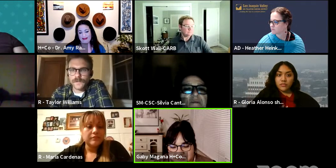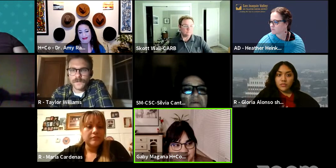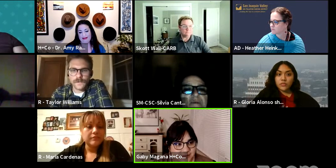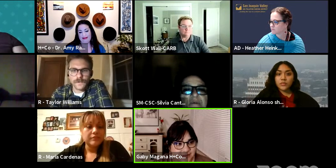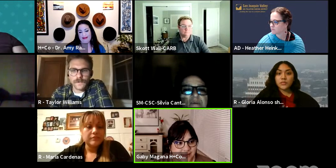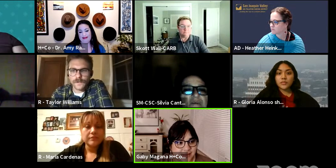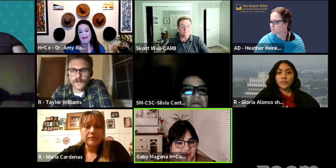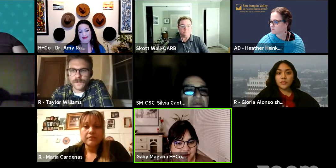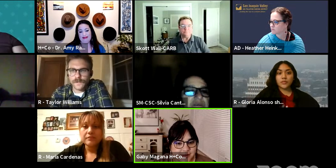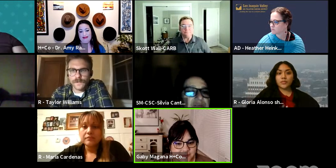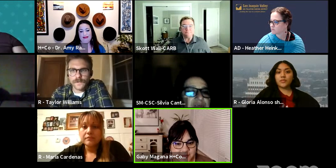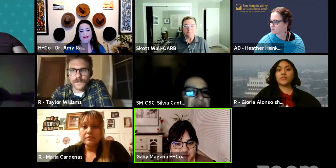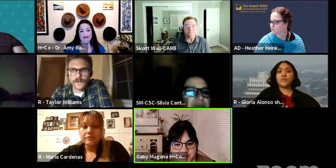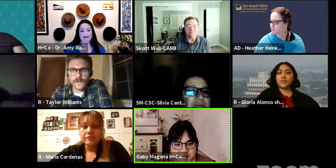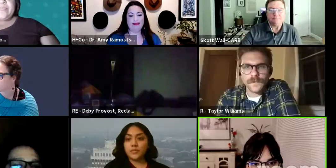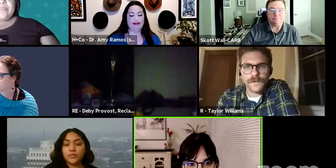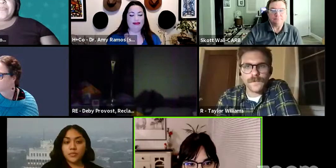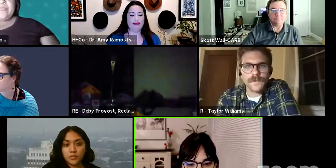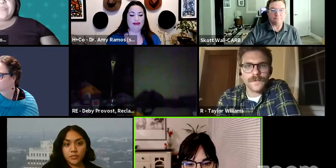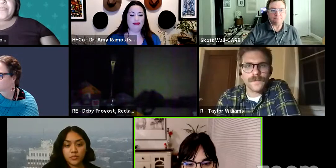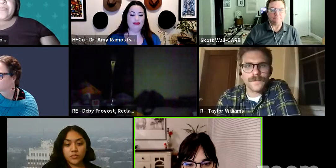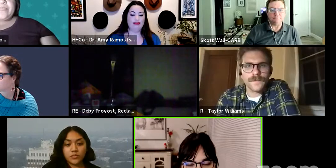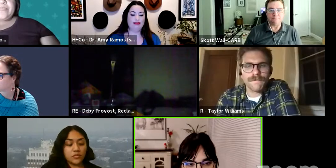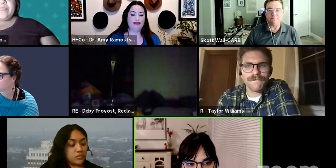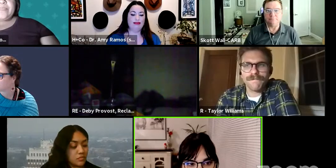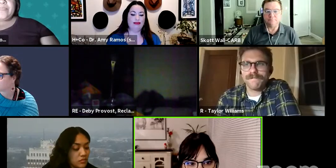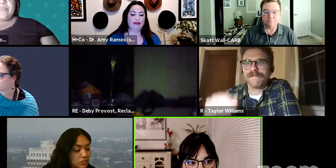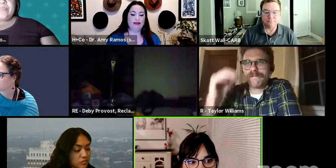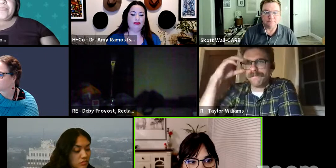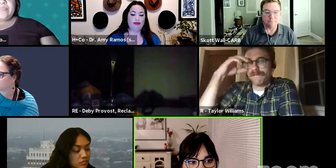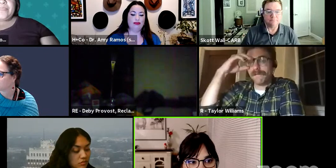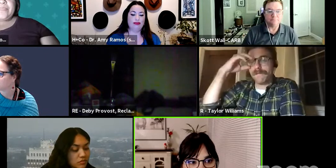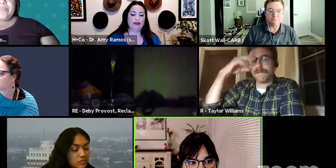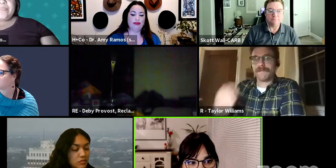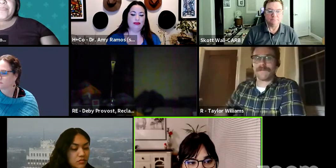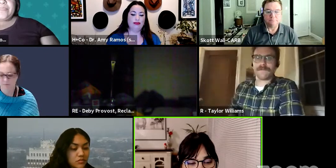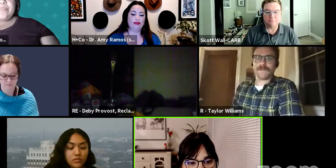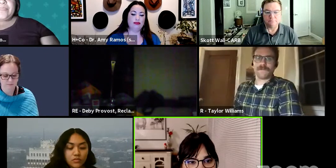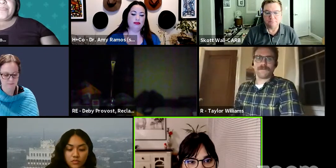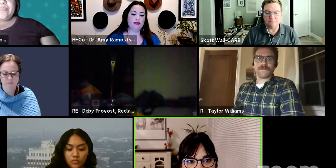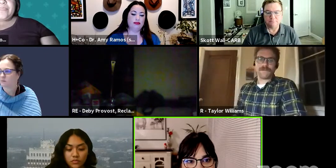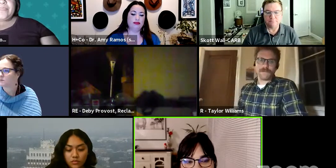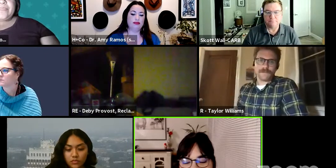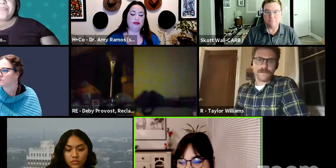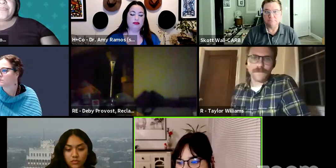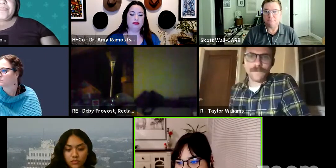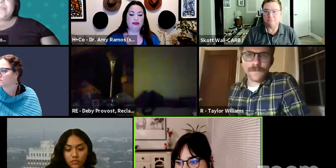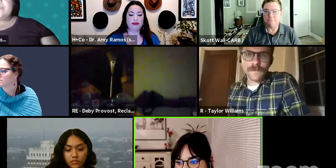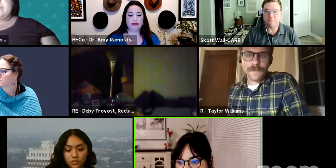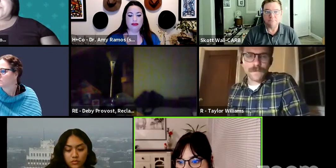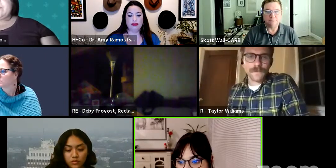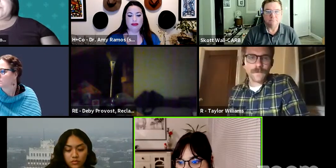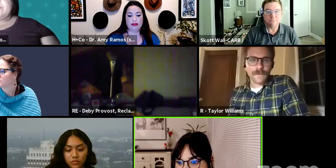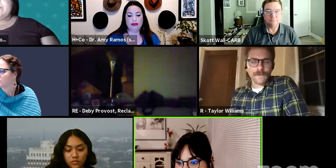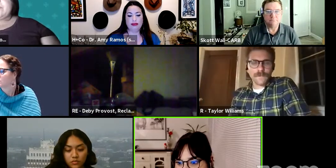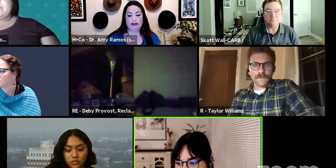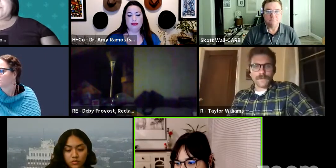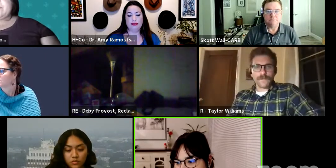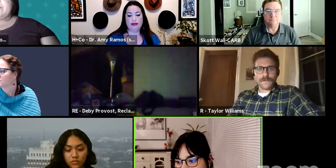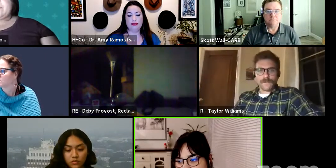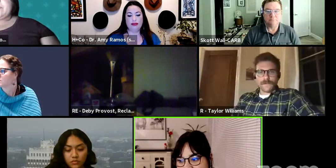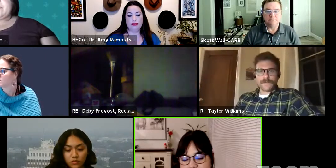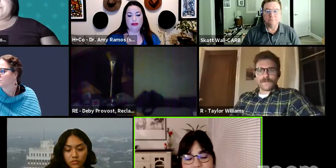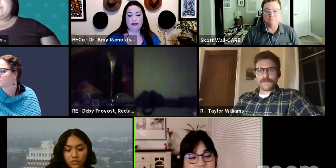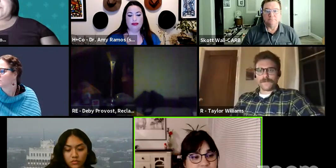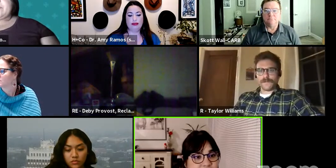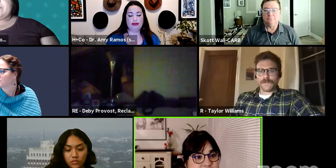timer, it was beyond our control. We hope that you had a productive 40 minutes. You did take a peek at